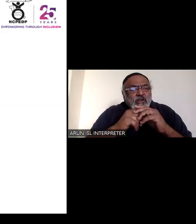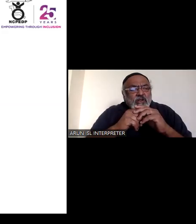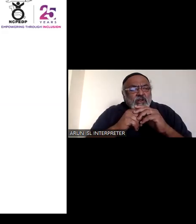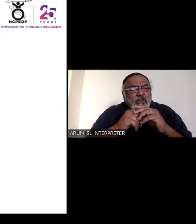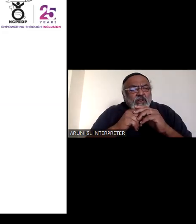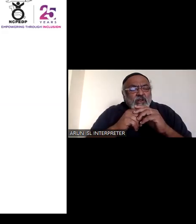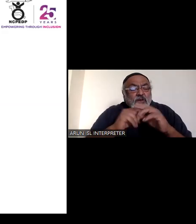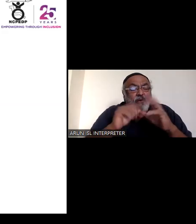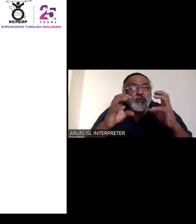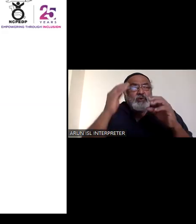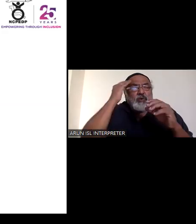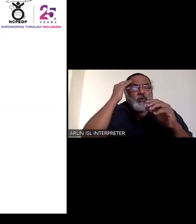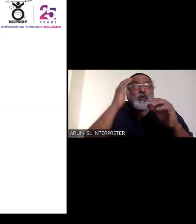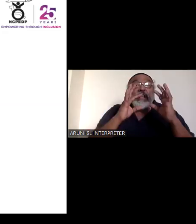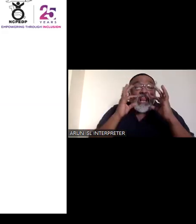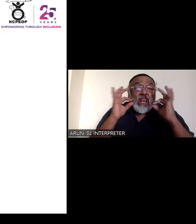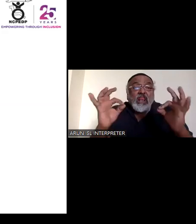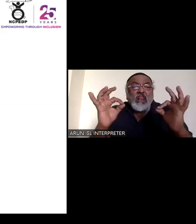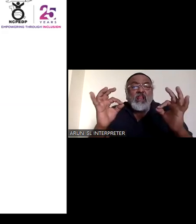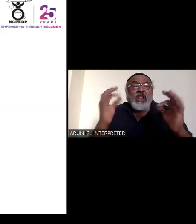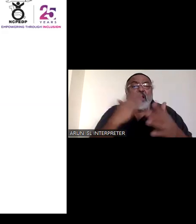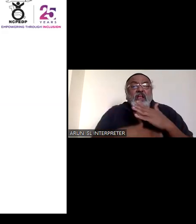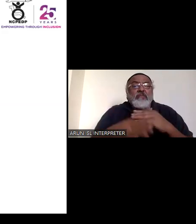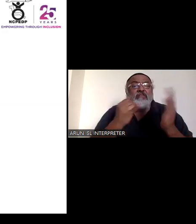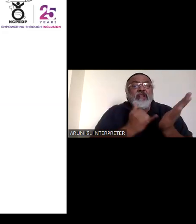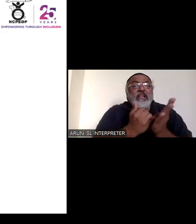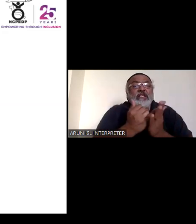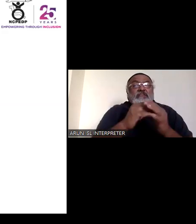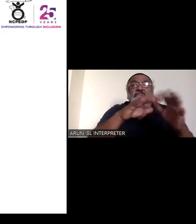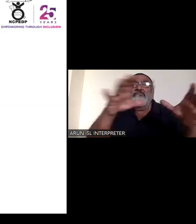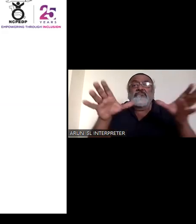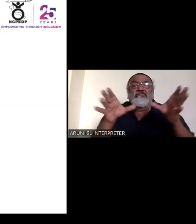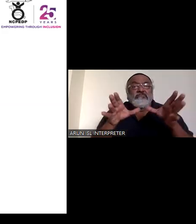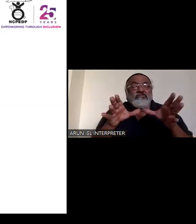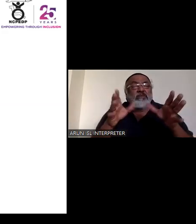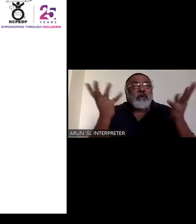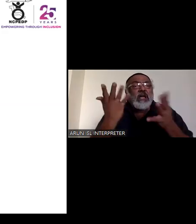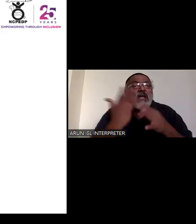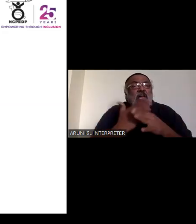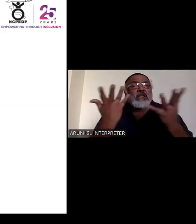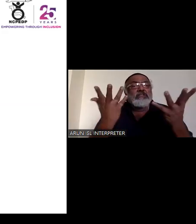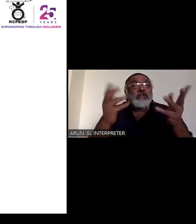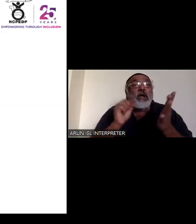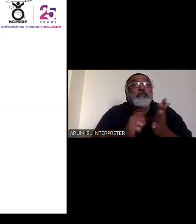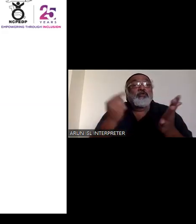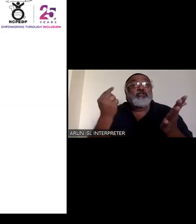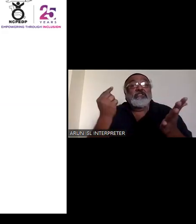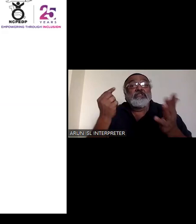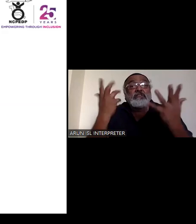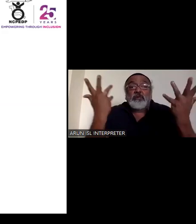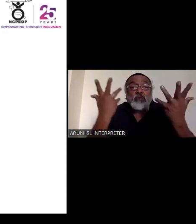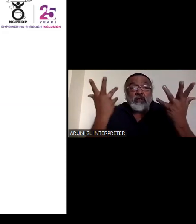real situation of disability in rural settings. What are the opportunities? What